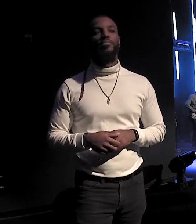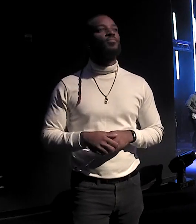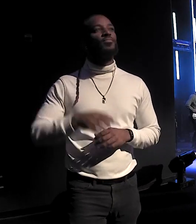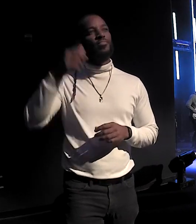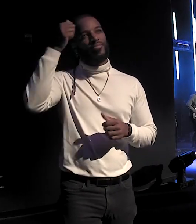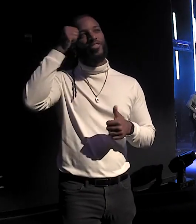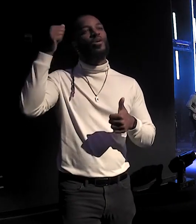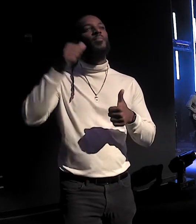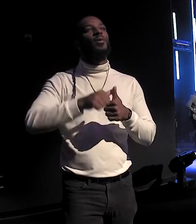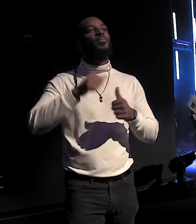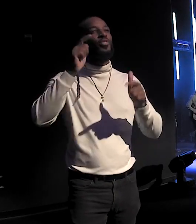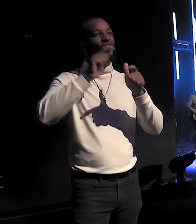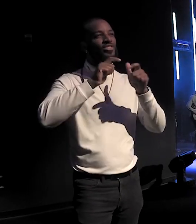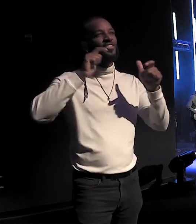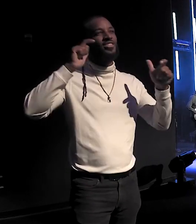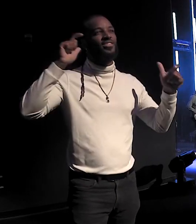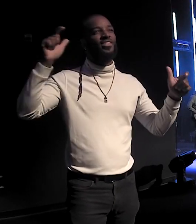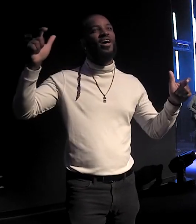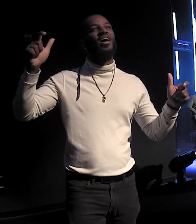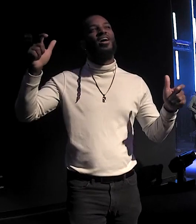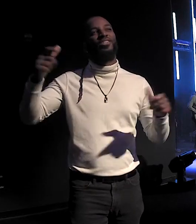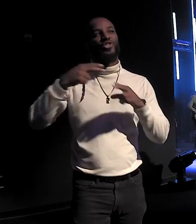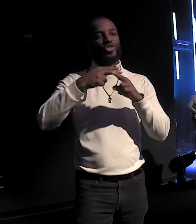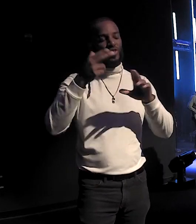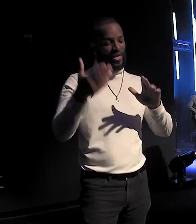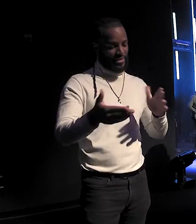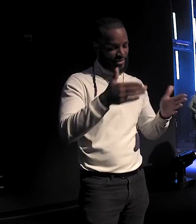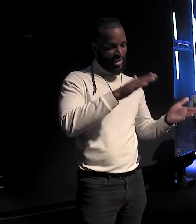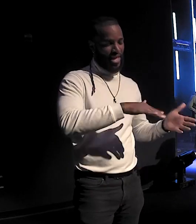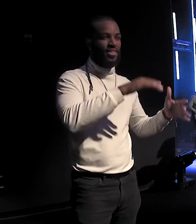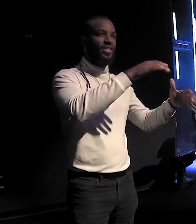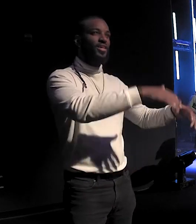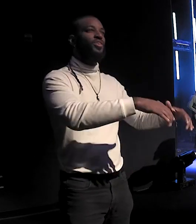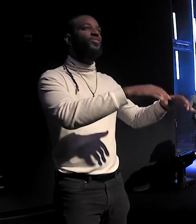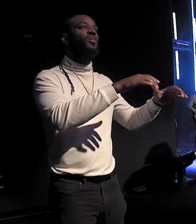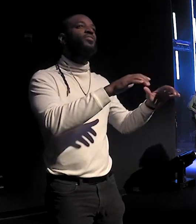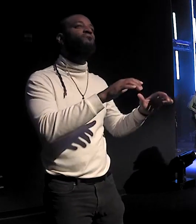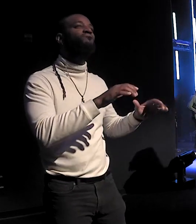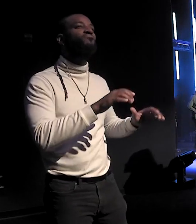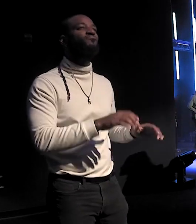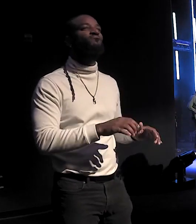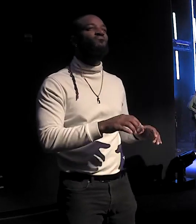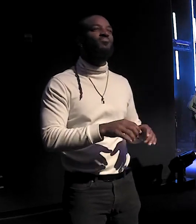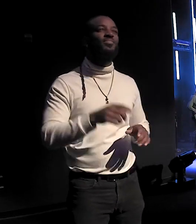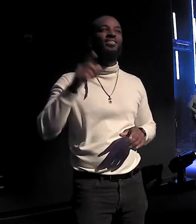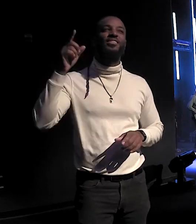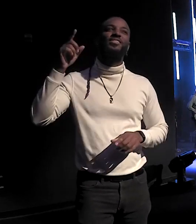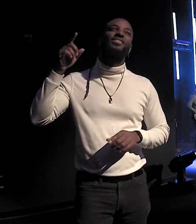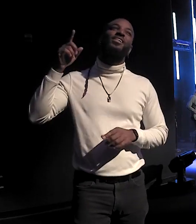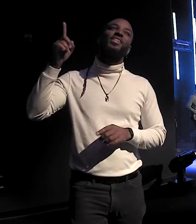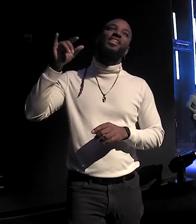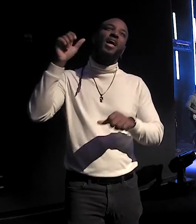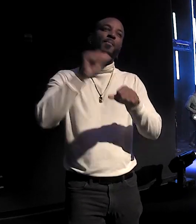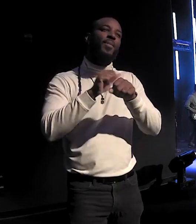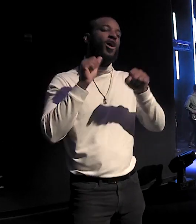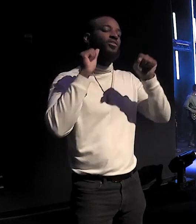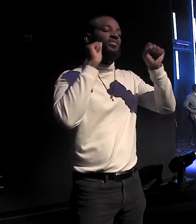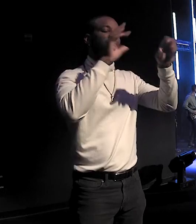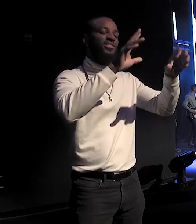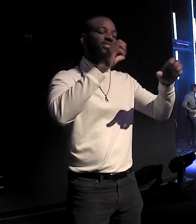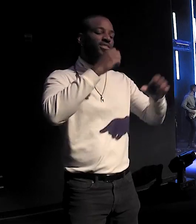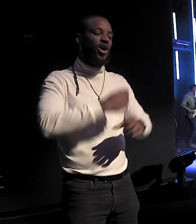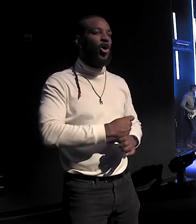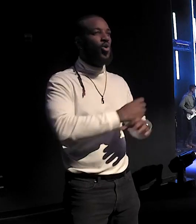Remember those giants we could defend and grave. They were like mountains